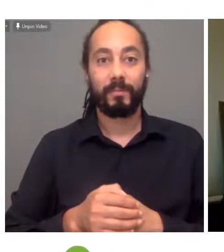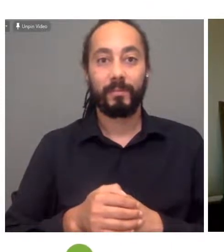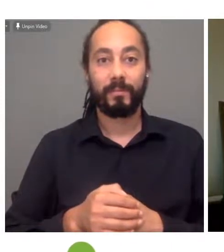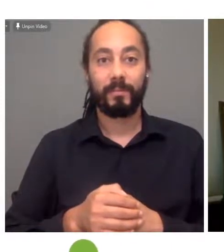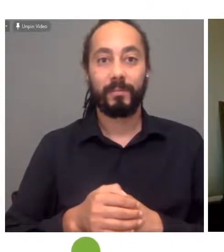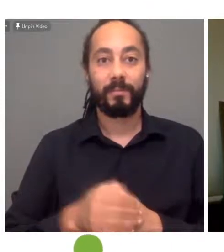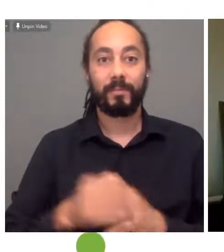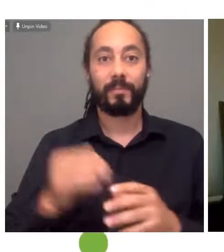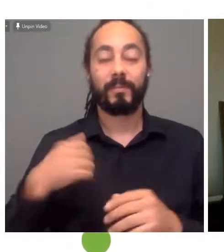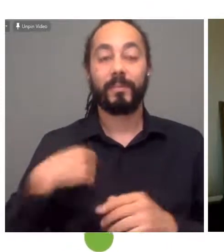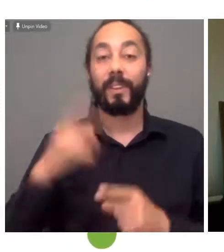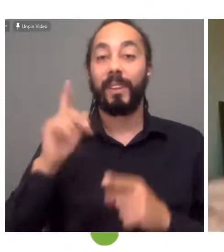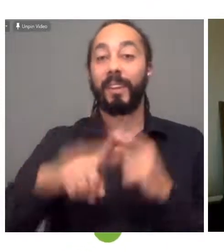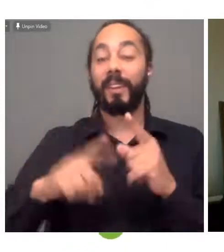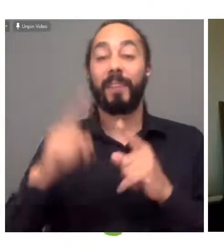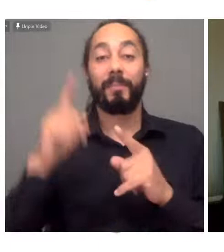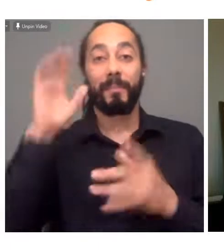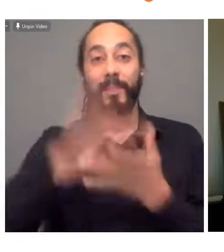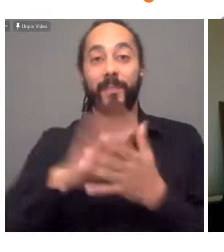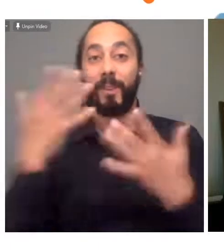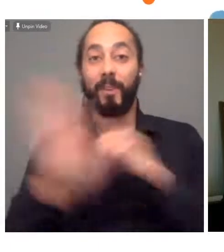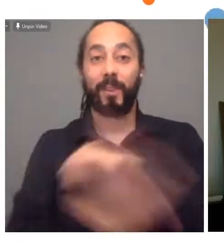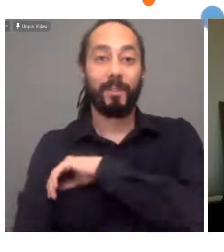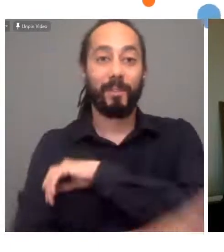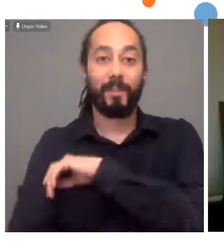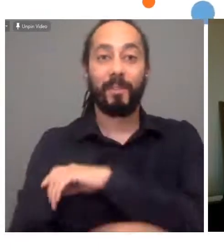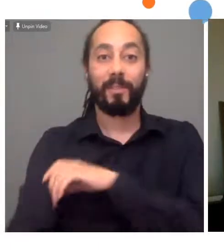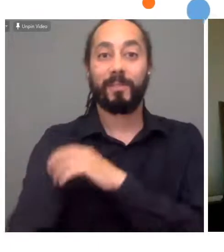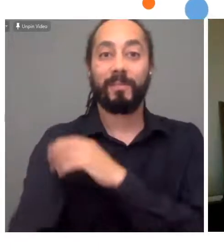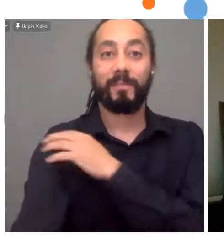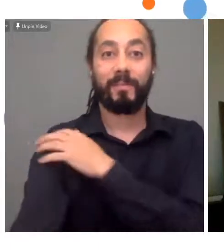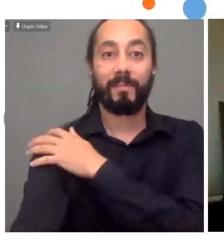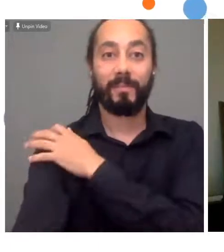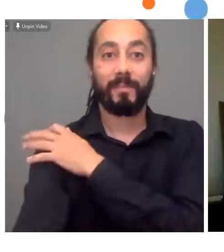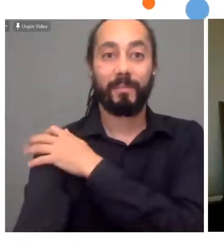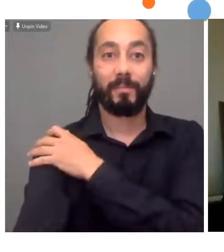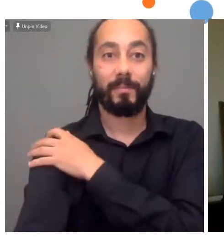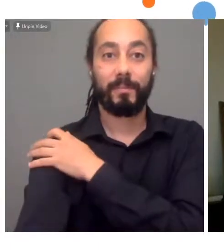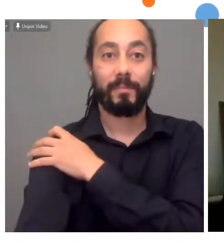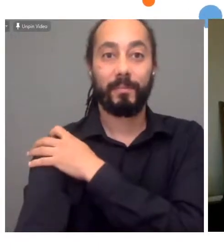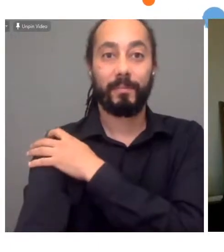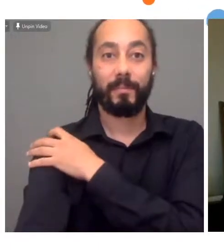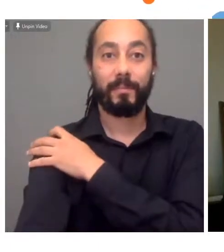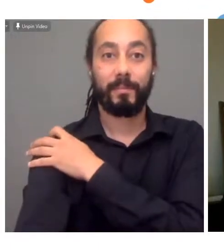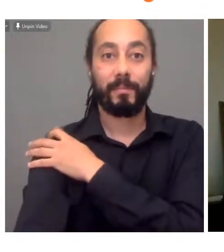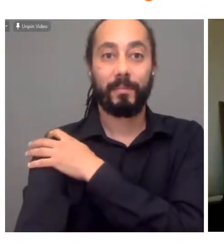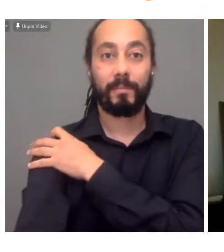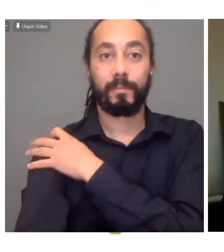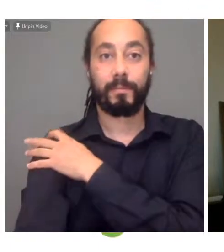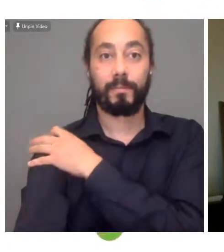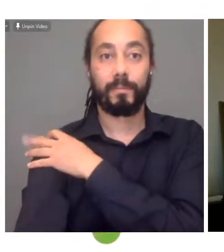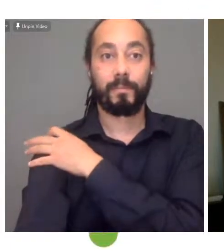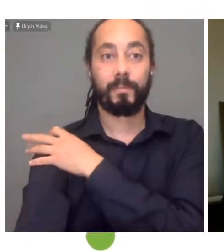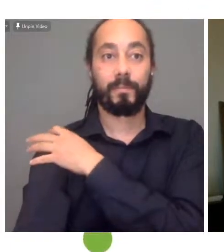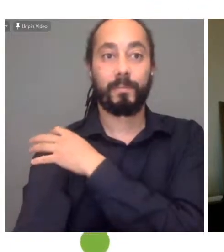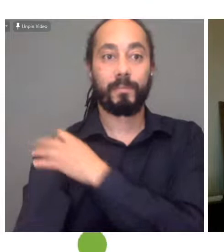en termes de comment est-ce qu'on va gérer ça avec les pandémies encore là.